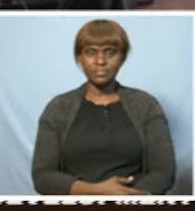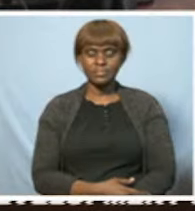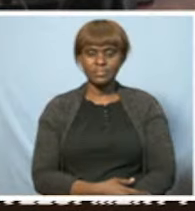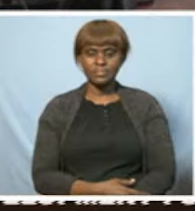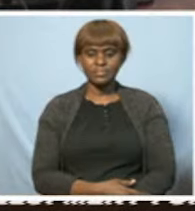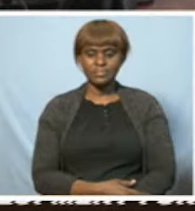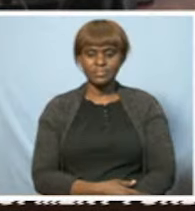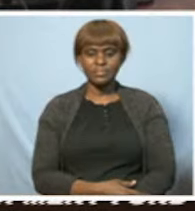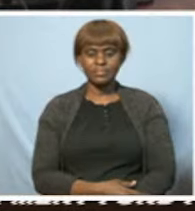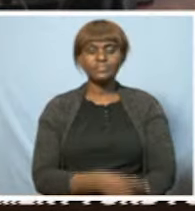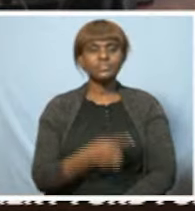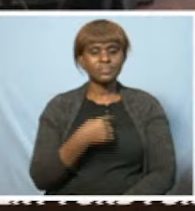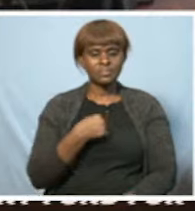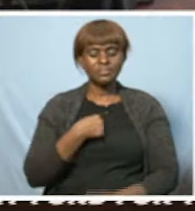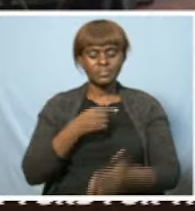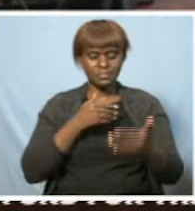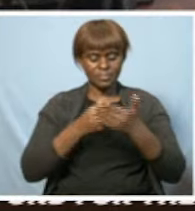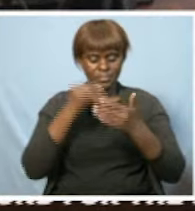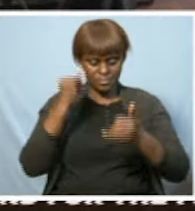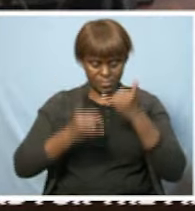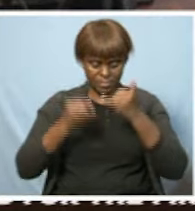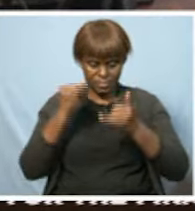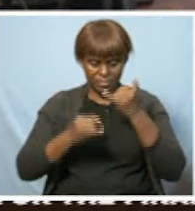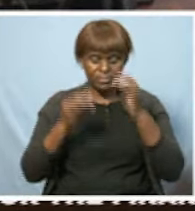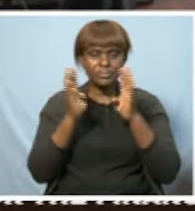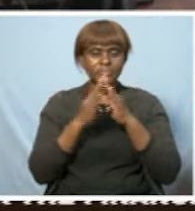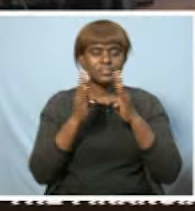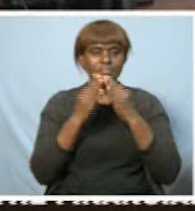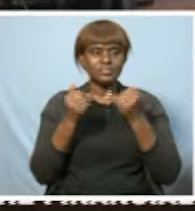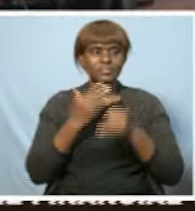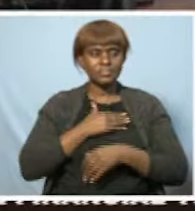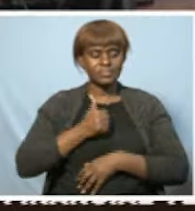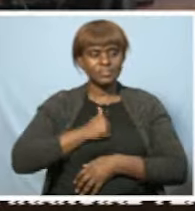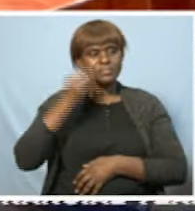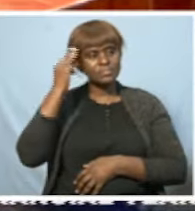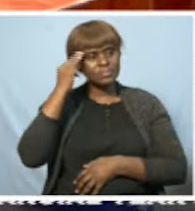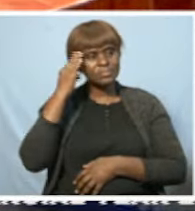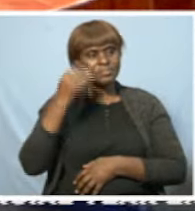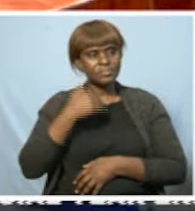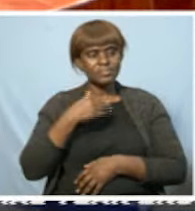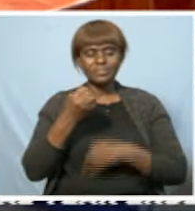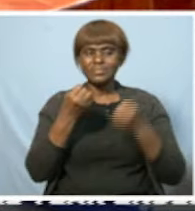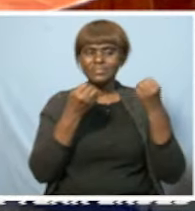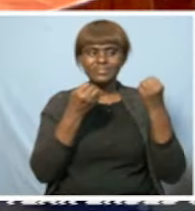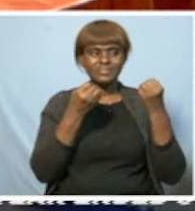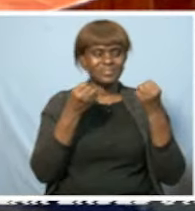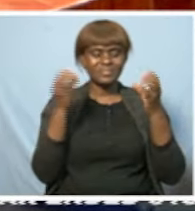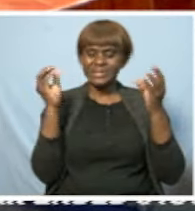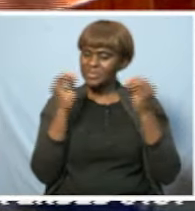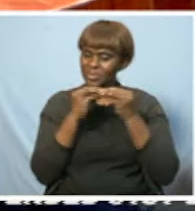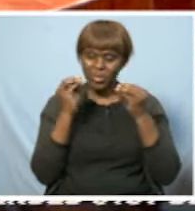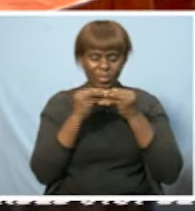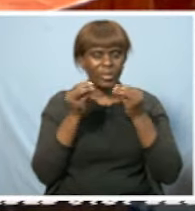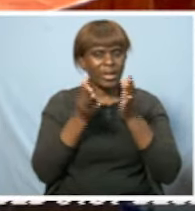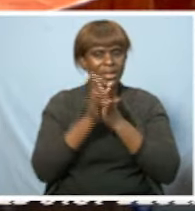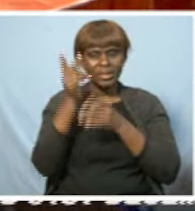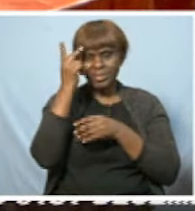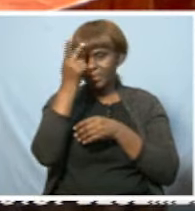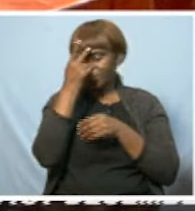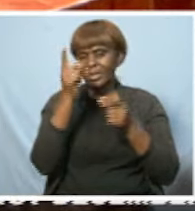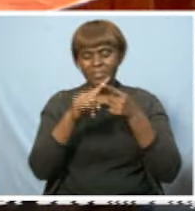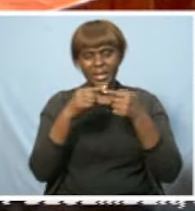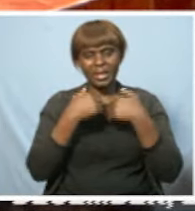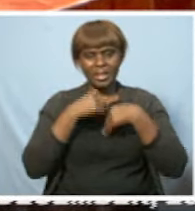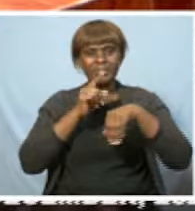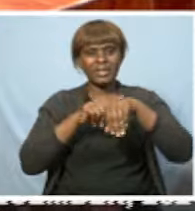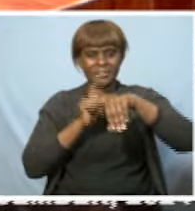I'm about to conclude the meeting now. I know we have so much to ask, PETAUKE, but we have the limitation